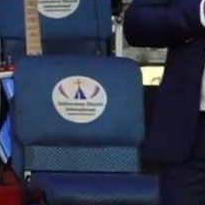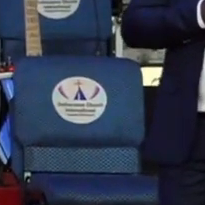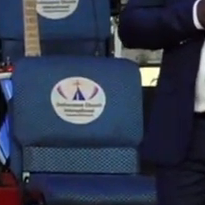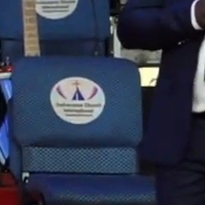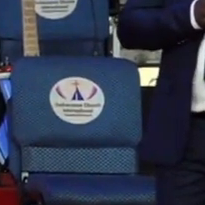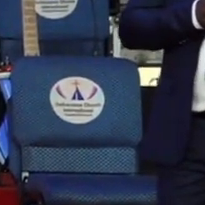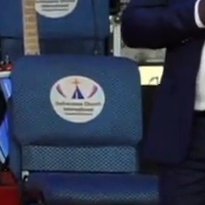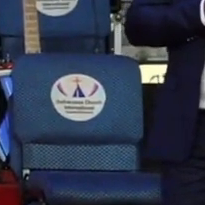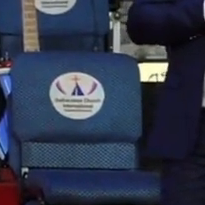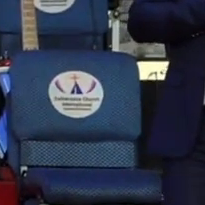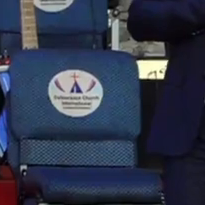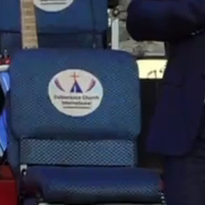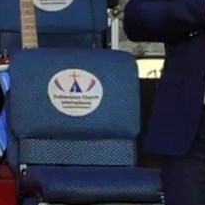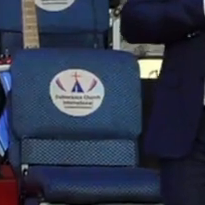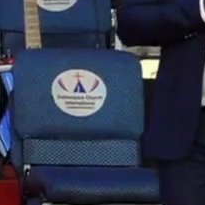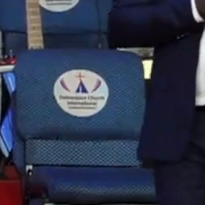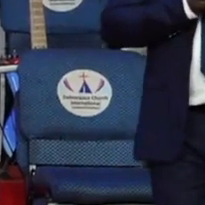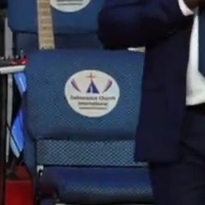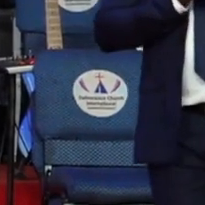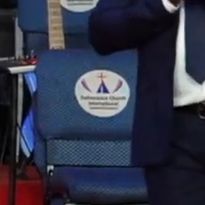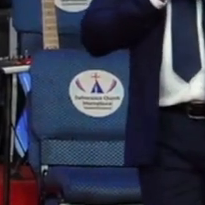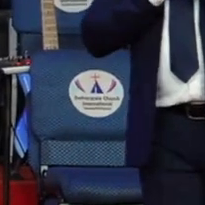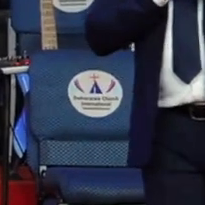All right. Zoom in.